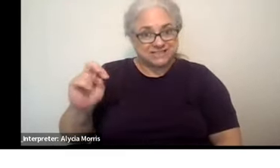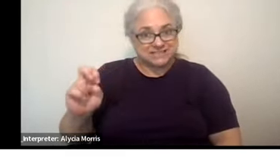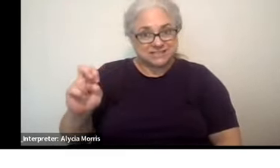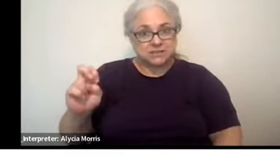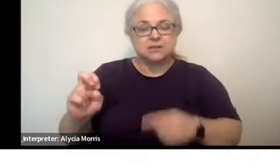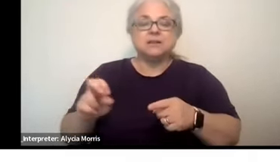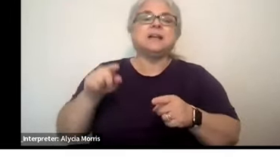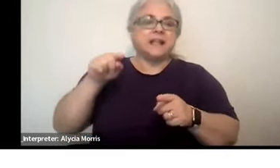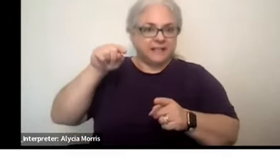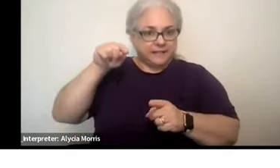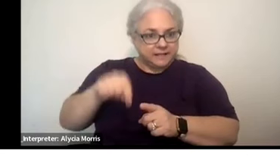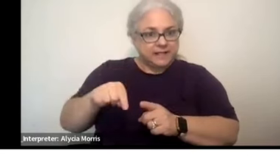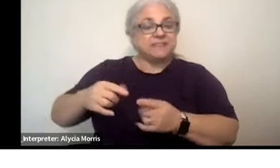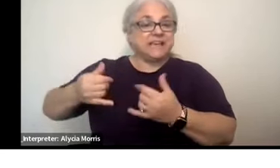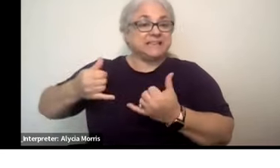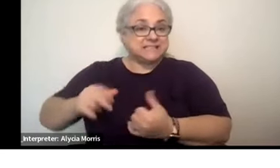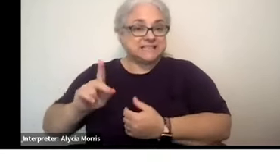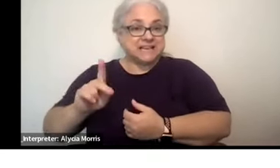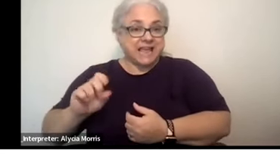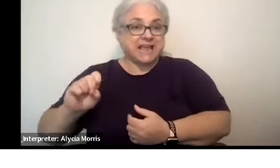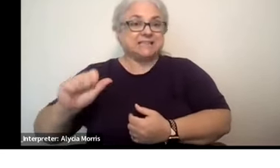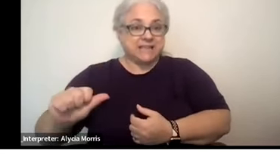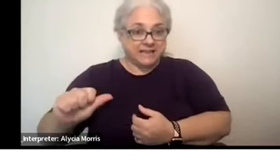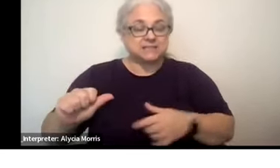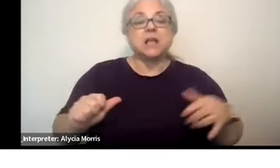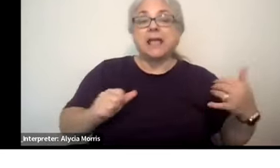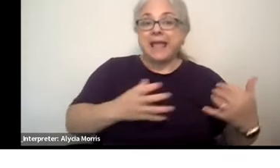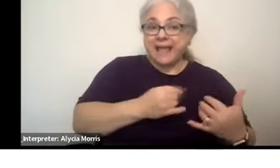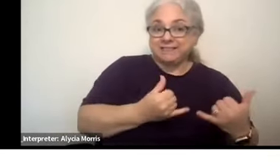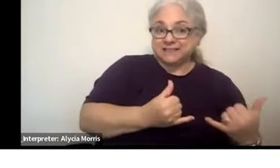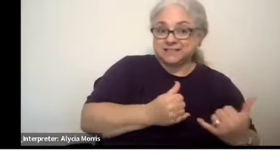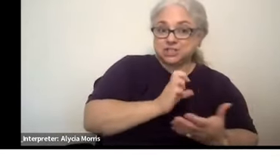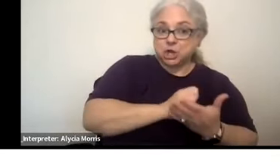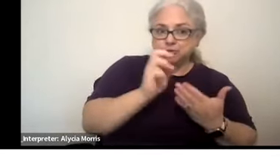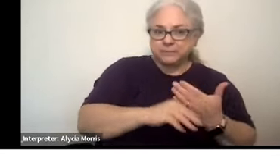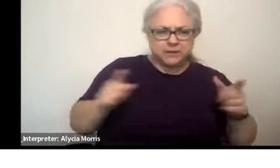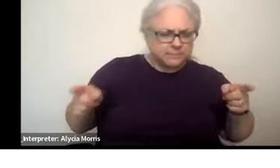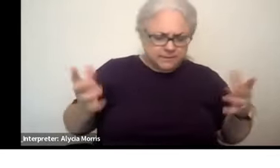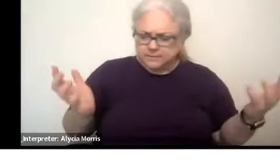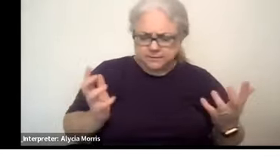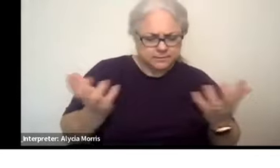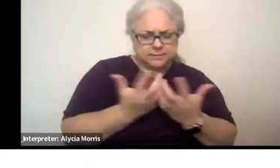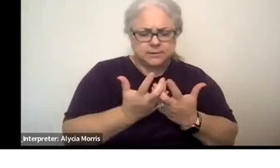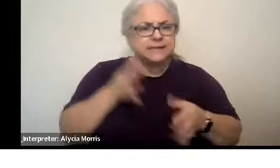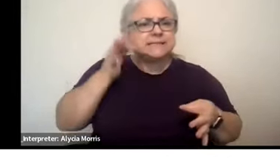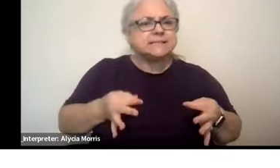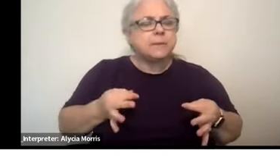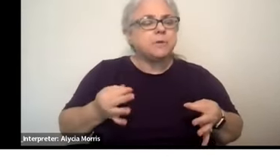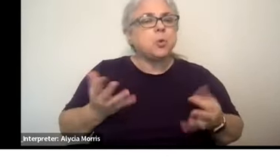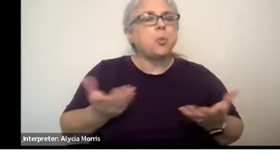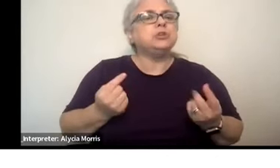KSAs to existing curriculum and determine what they want to do with any recommendations. that have been